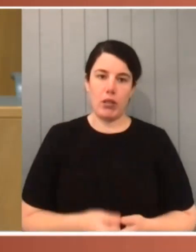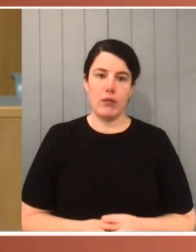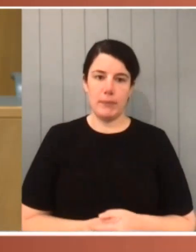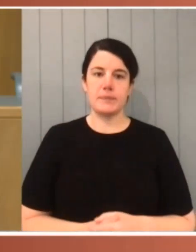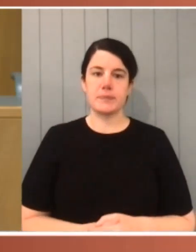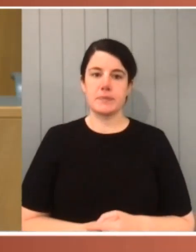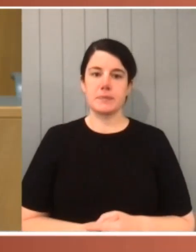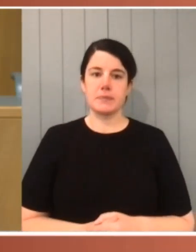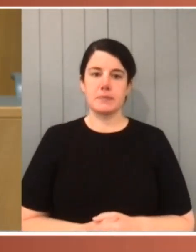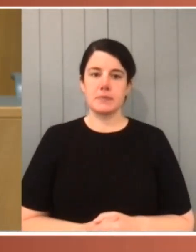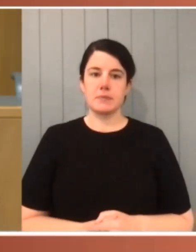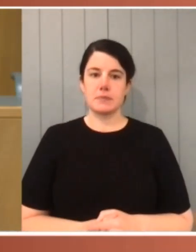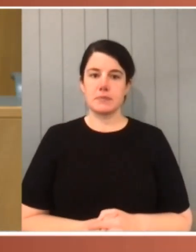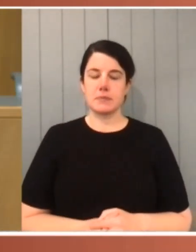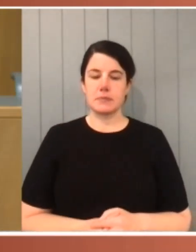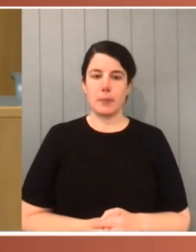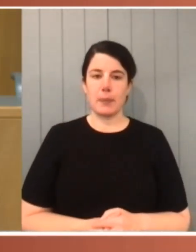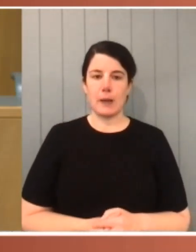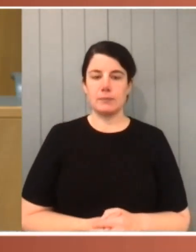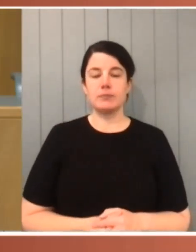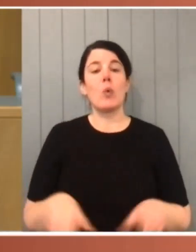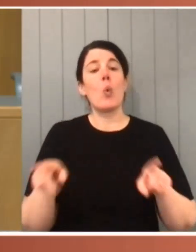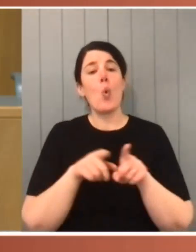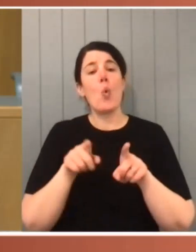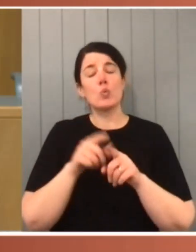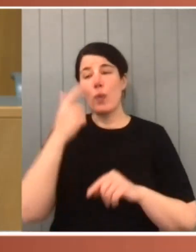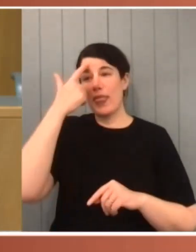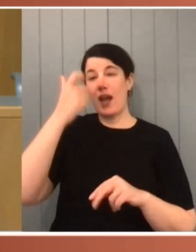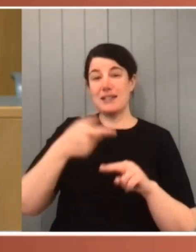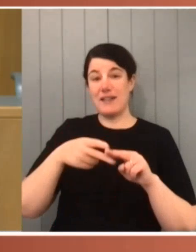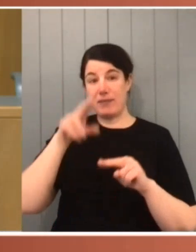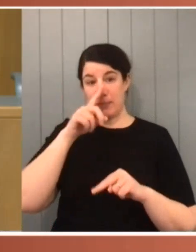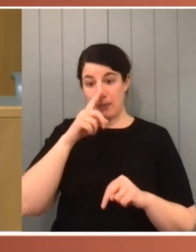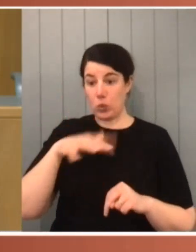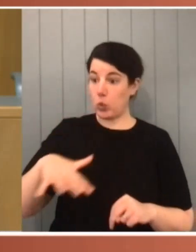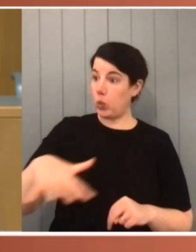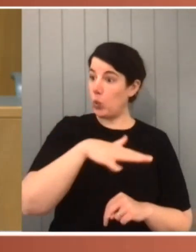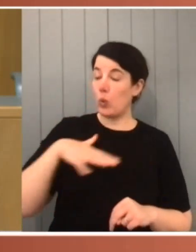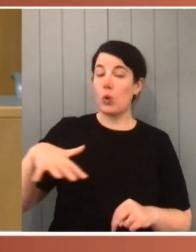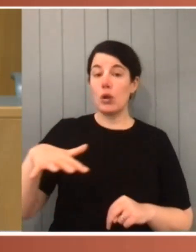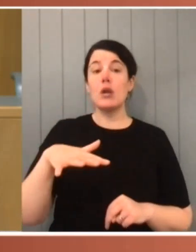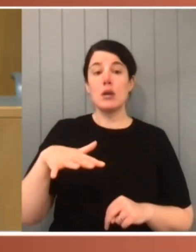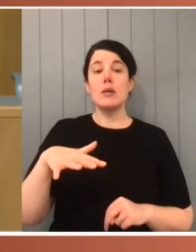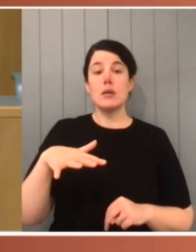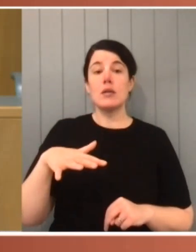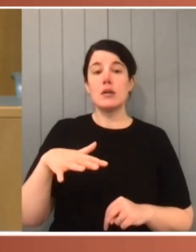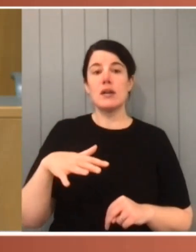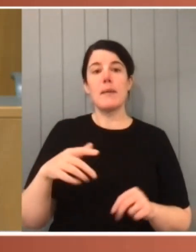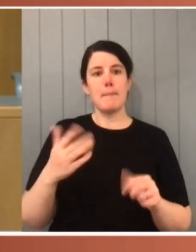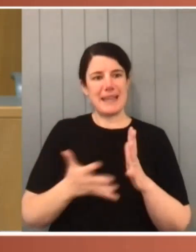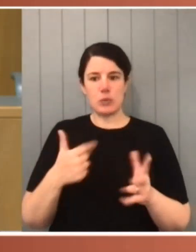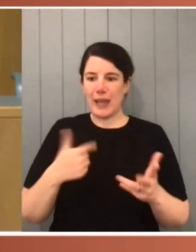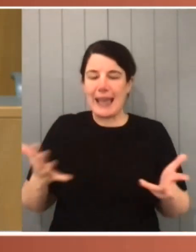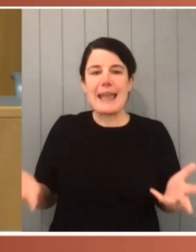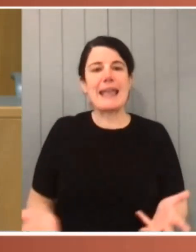reason. And linked to this is the idea that institutions in a society should be designed in a way that encourages this way of